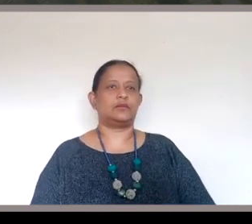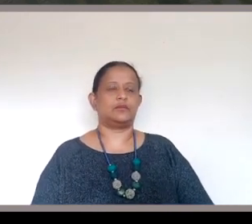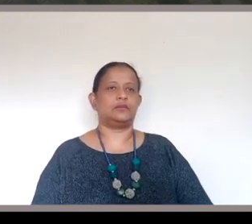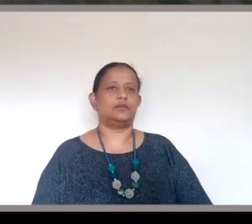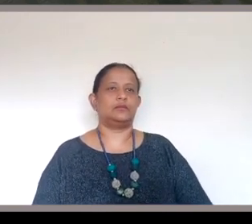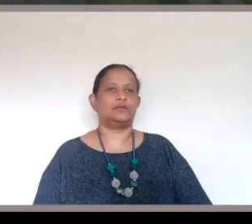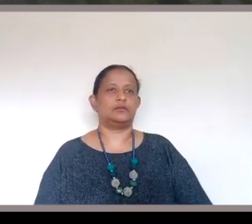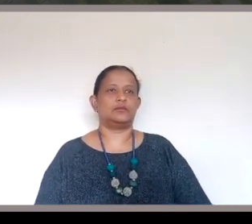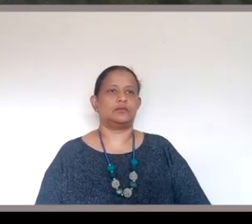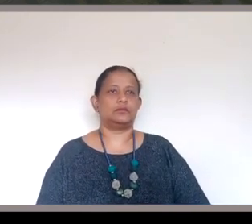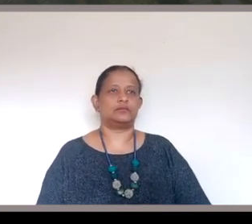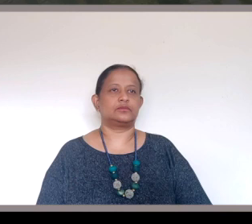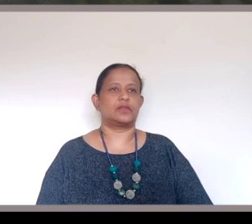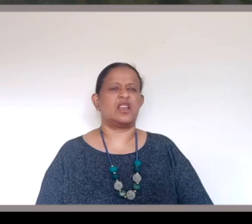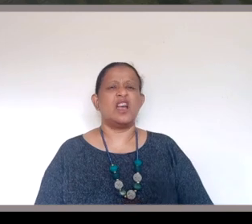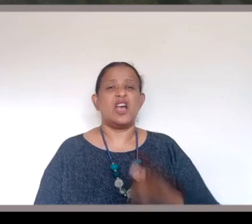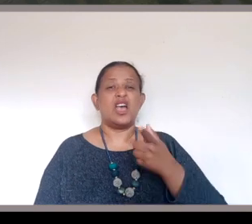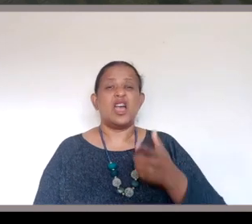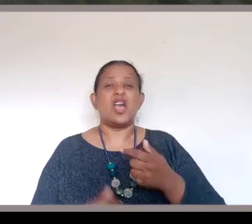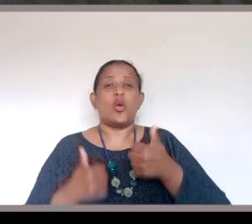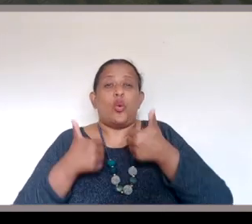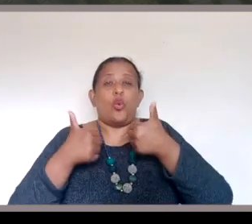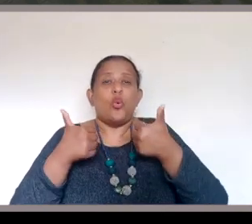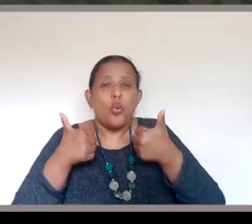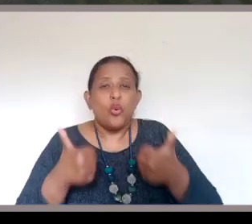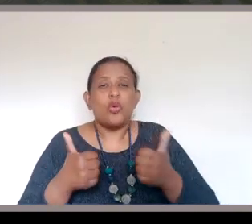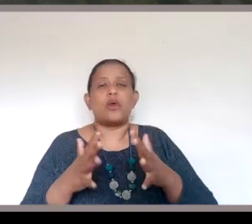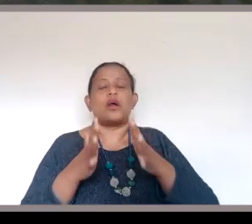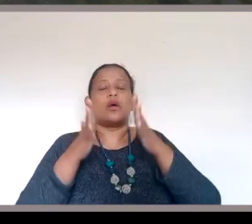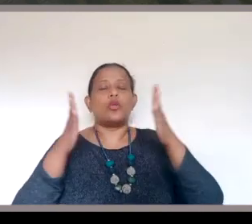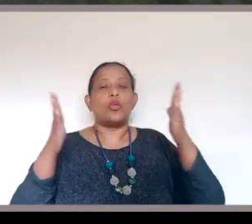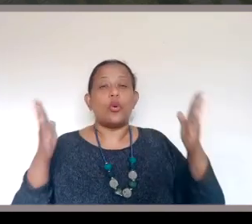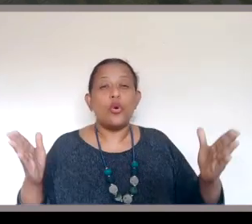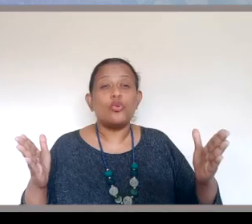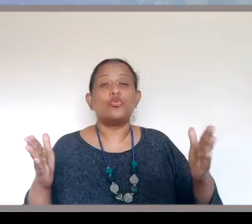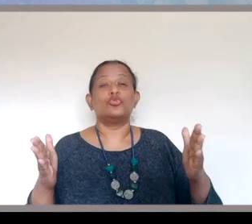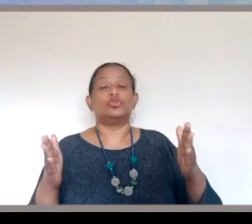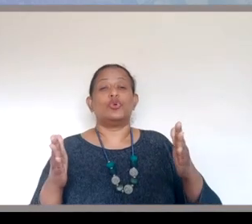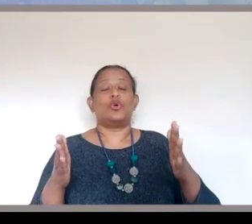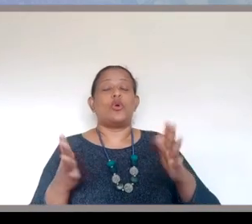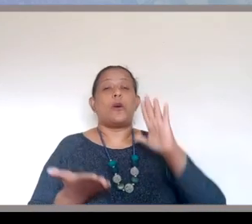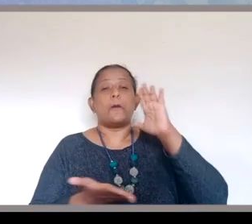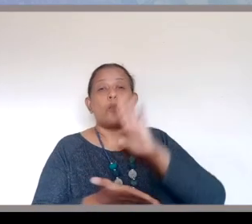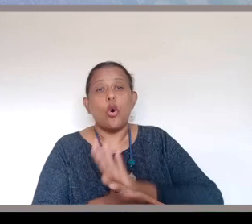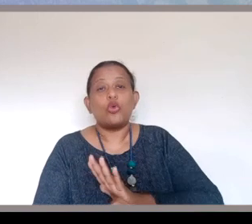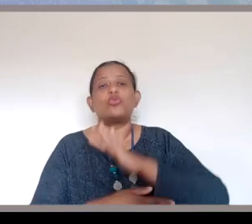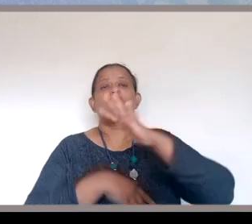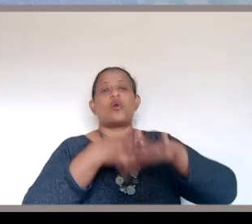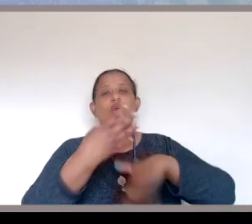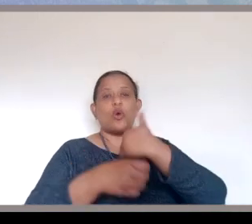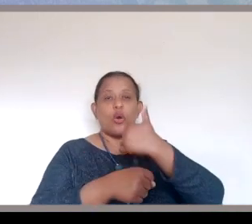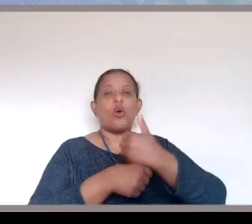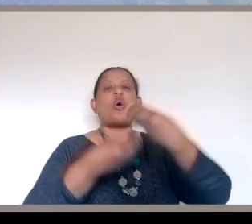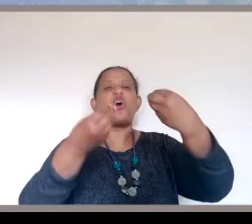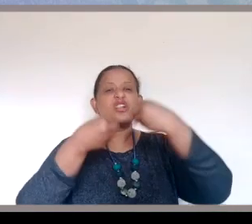you can stand up under it. What a great promise. God never puts more on you. He